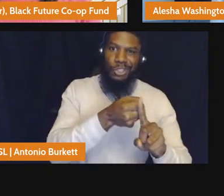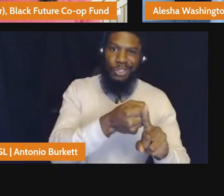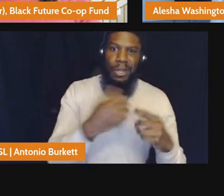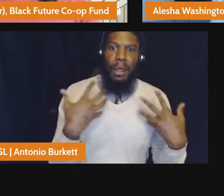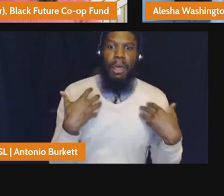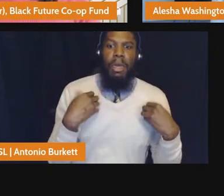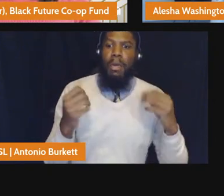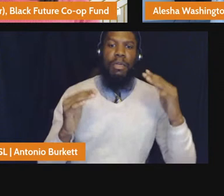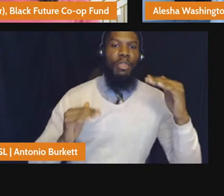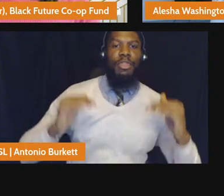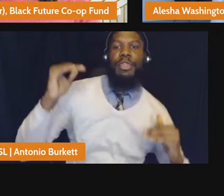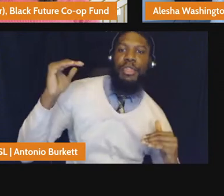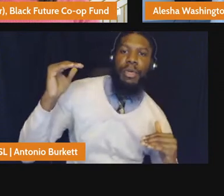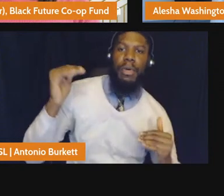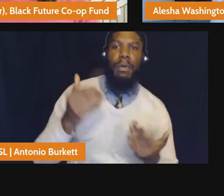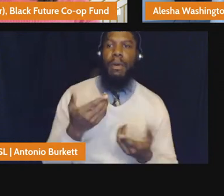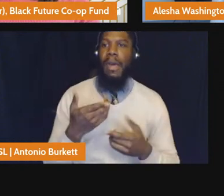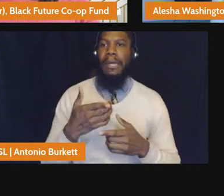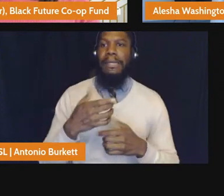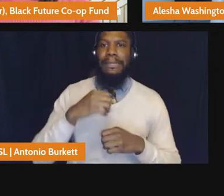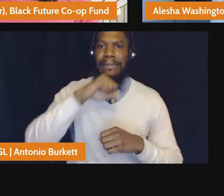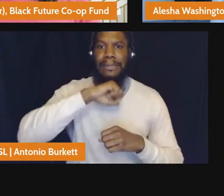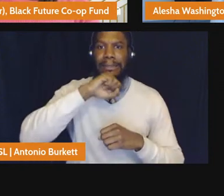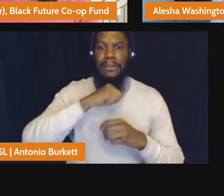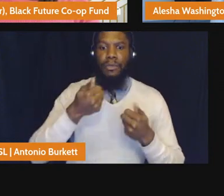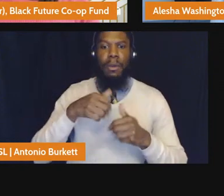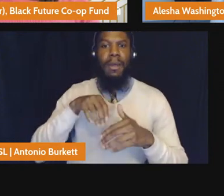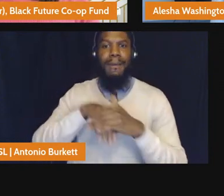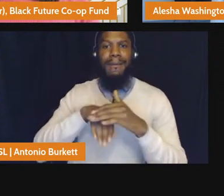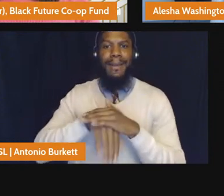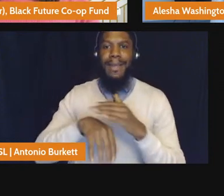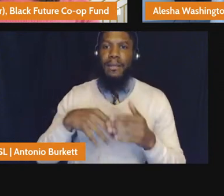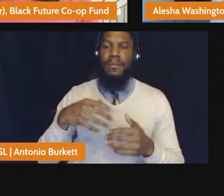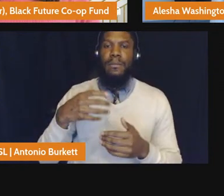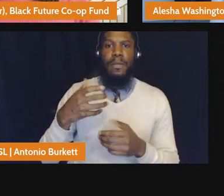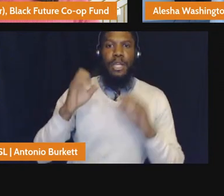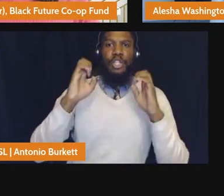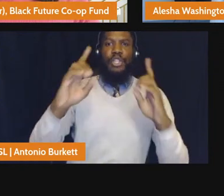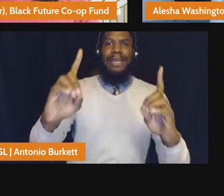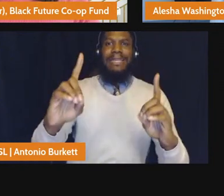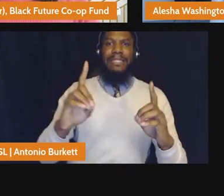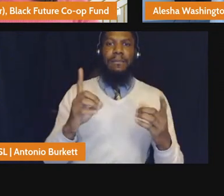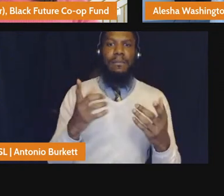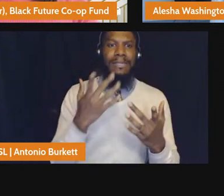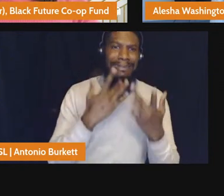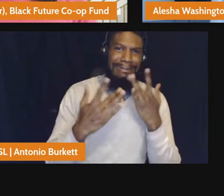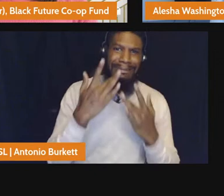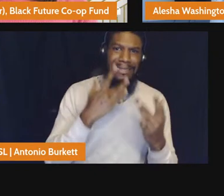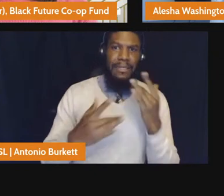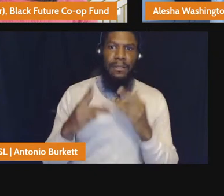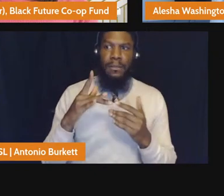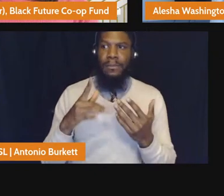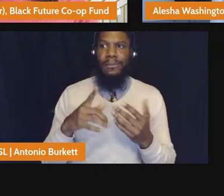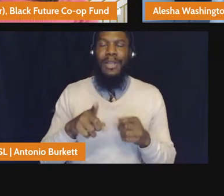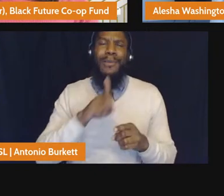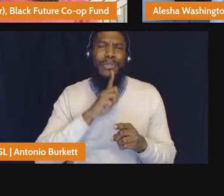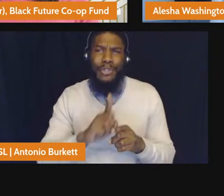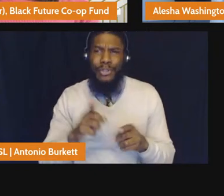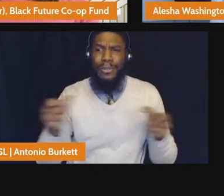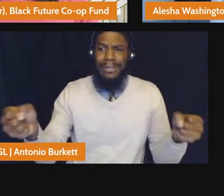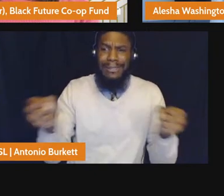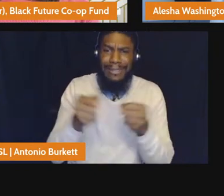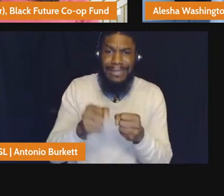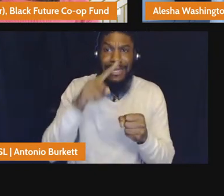not having equitable access to education, it's likely that those leaders have experienced all of those things as well. I know it's true for